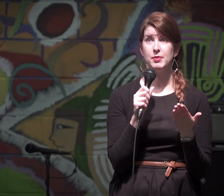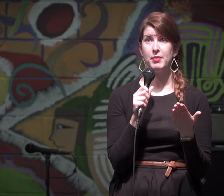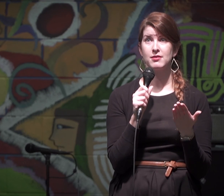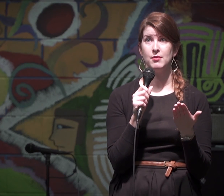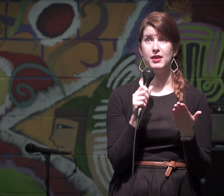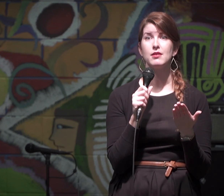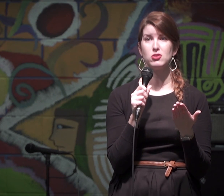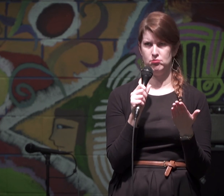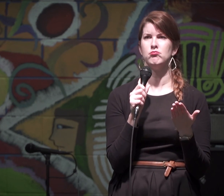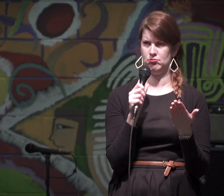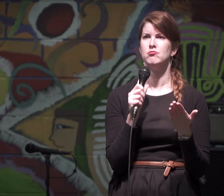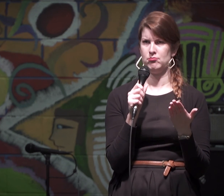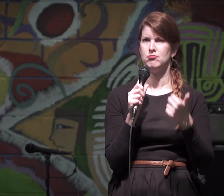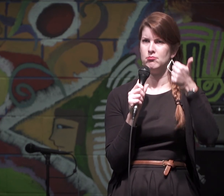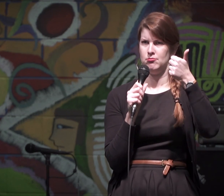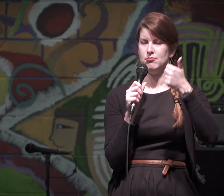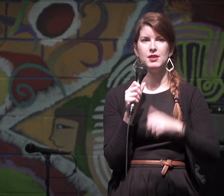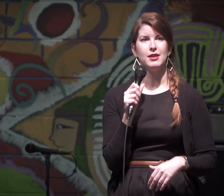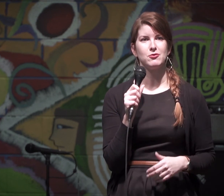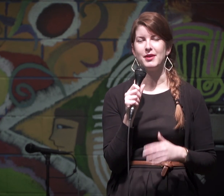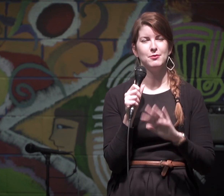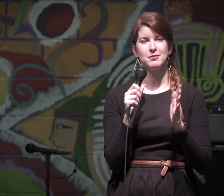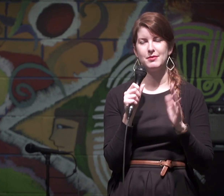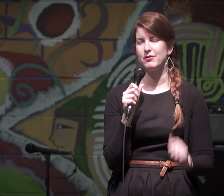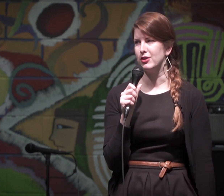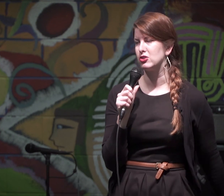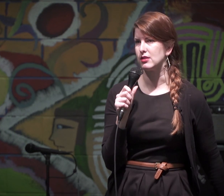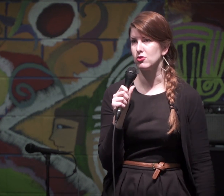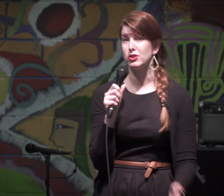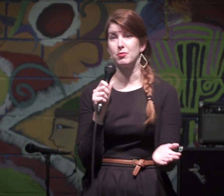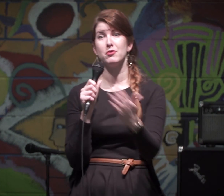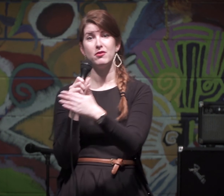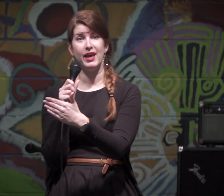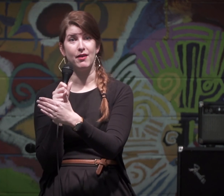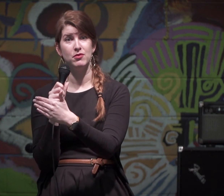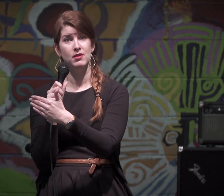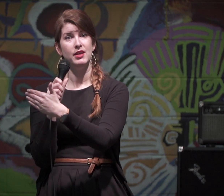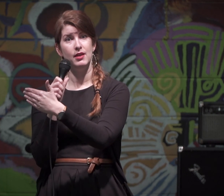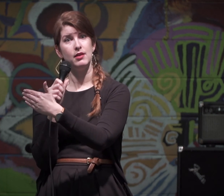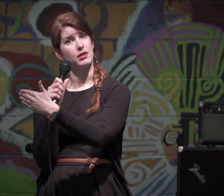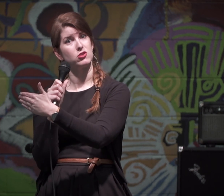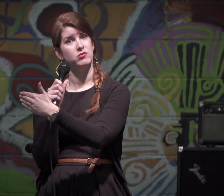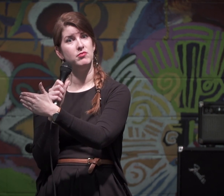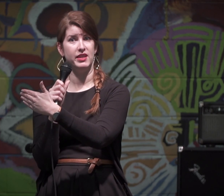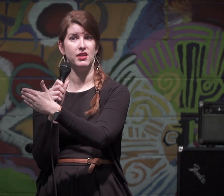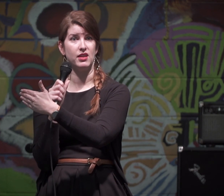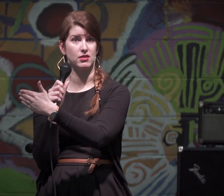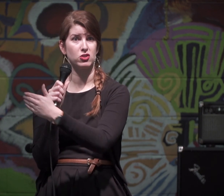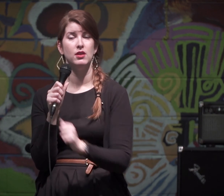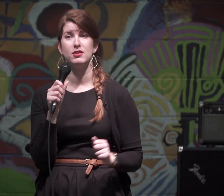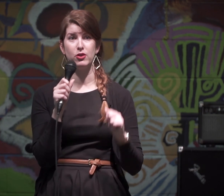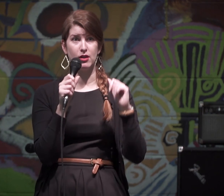and I'd speak back to them in English, and they'd respond. It was a very interesting situation. But over there they have Hinglish,